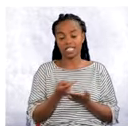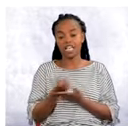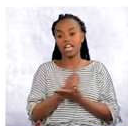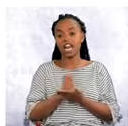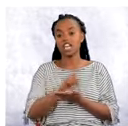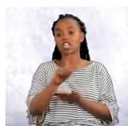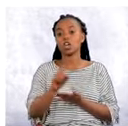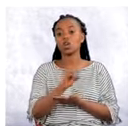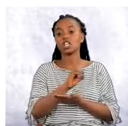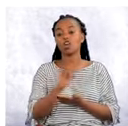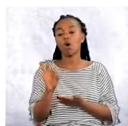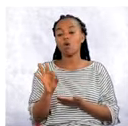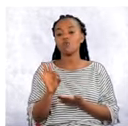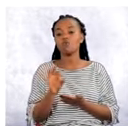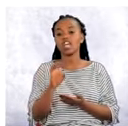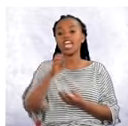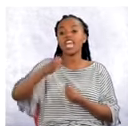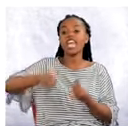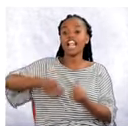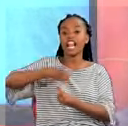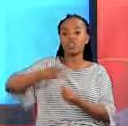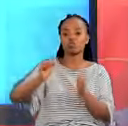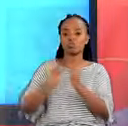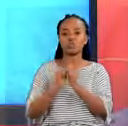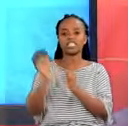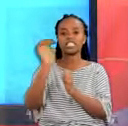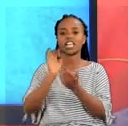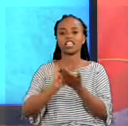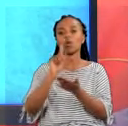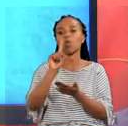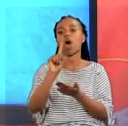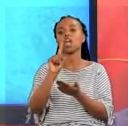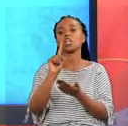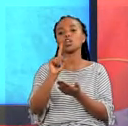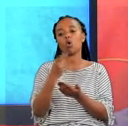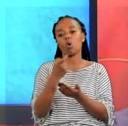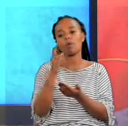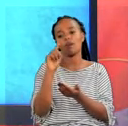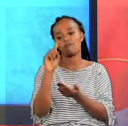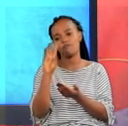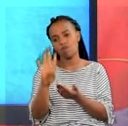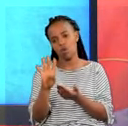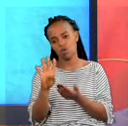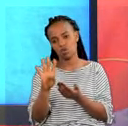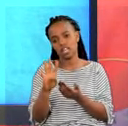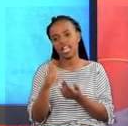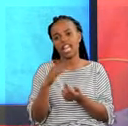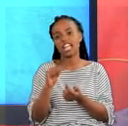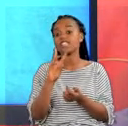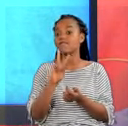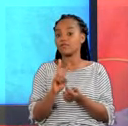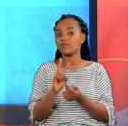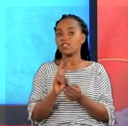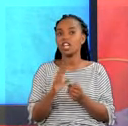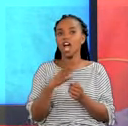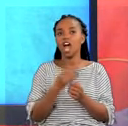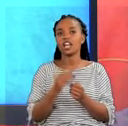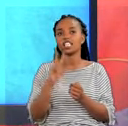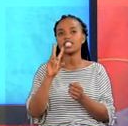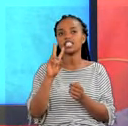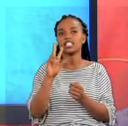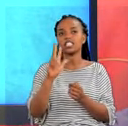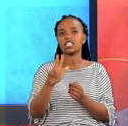write the equation of ellipse with center 1, 4, vertices at 3,